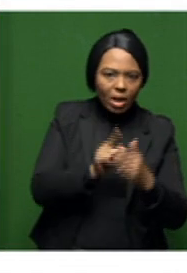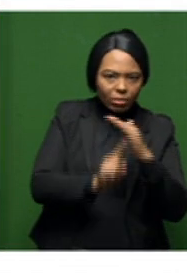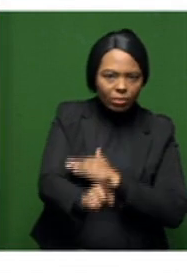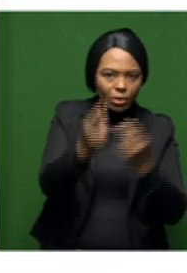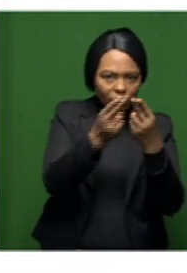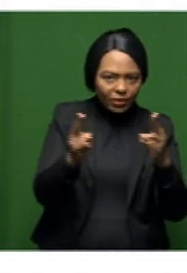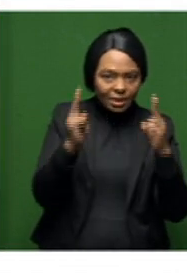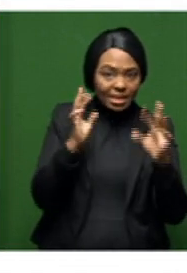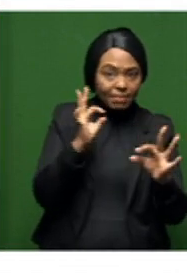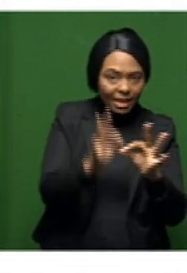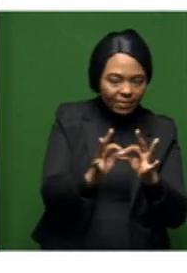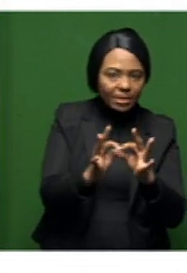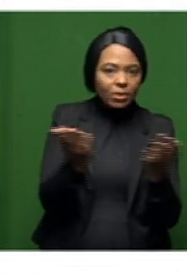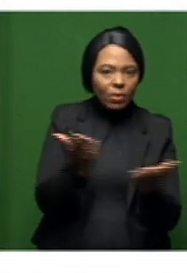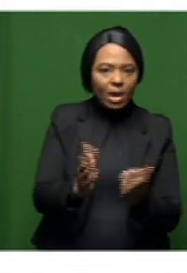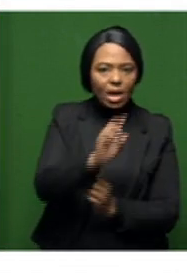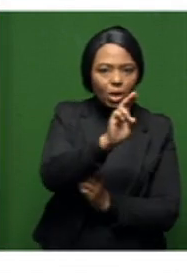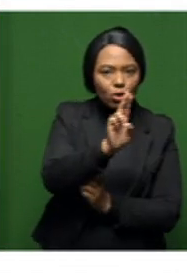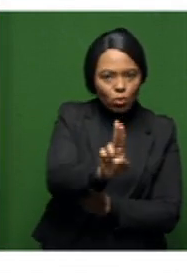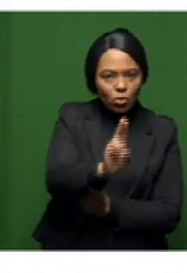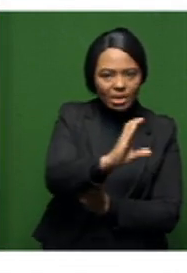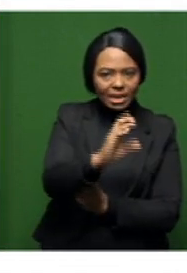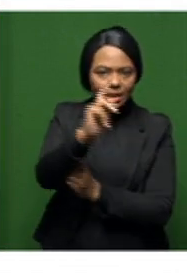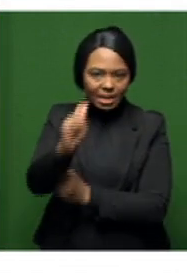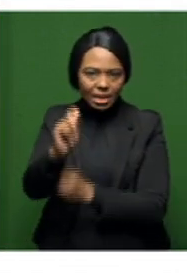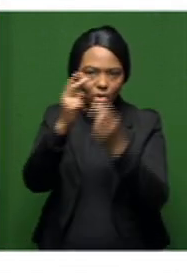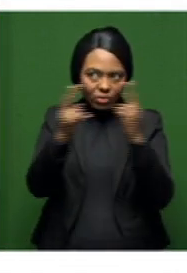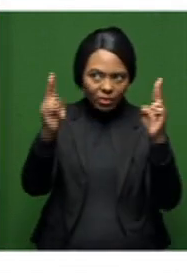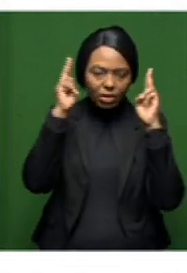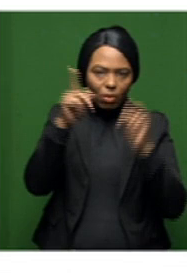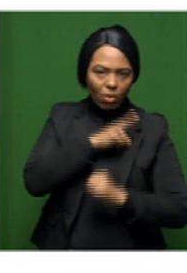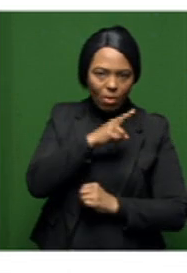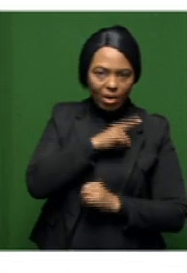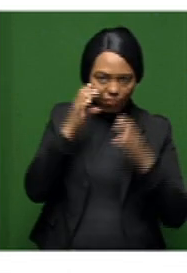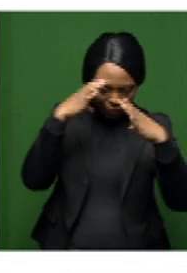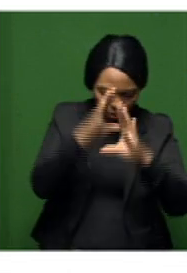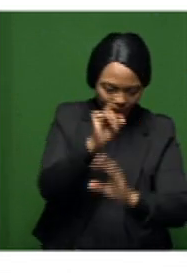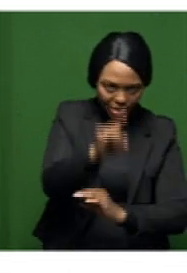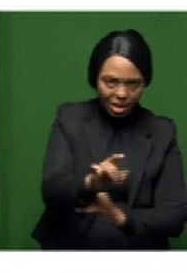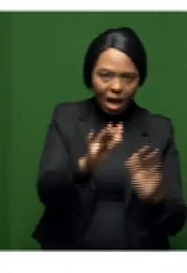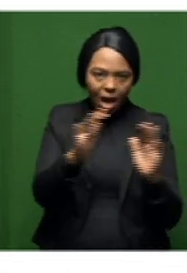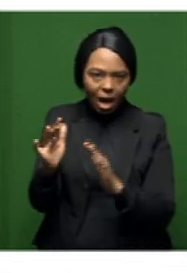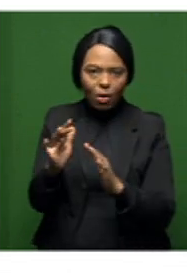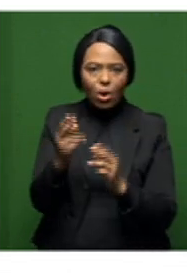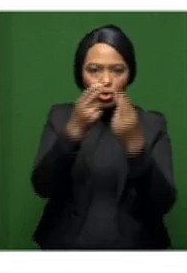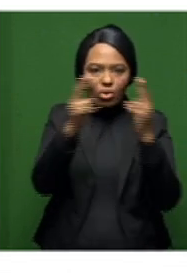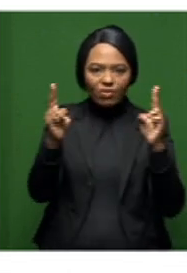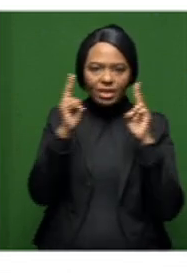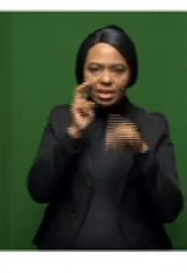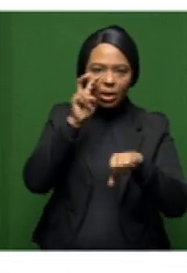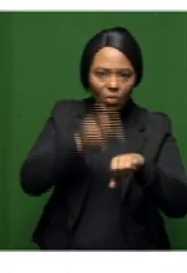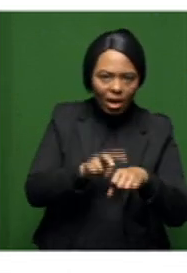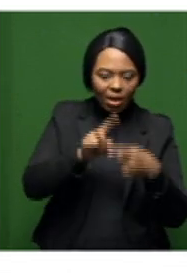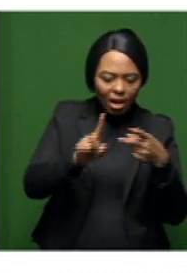at UCT. And although we focused on UCT in this first version, we do also link to additional university requirements through the